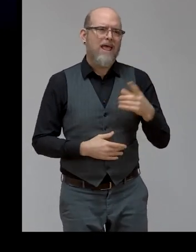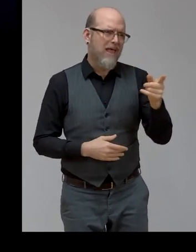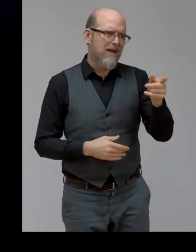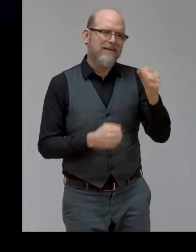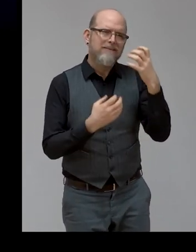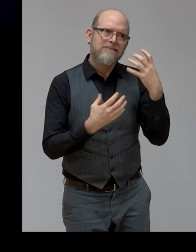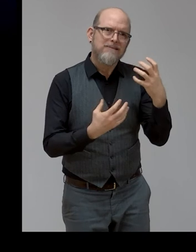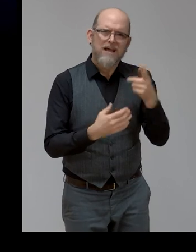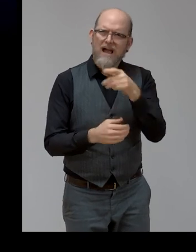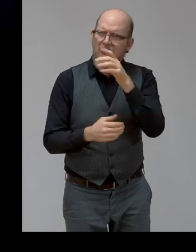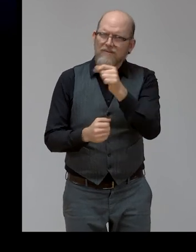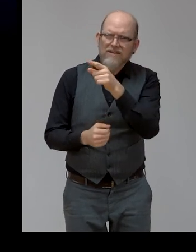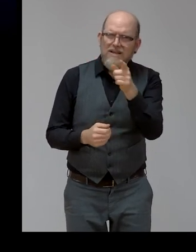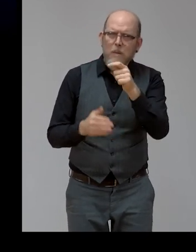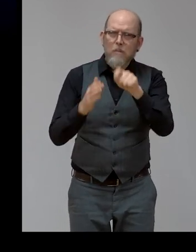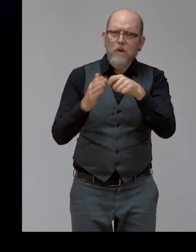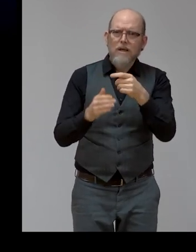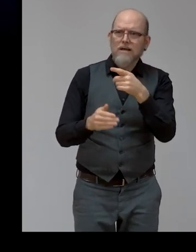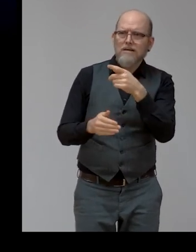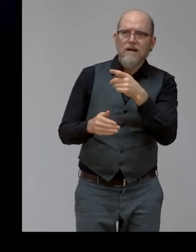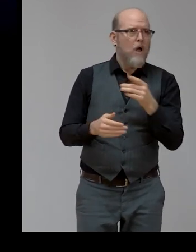Thank you, Joy, and nice to see you, by the way.